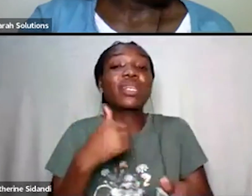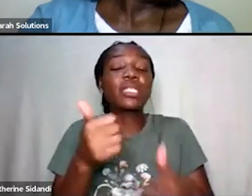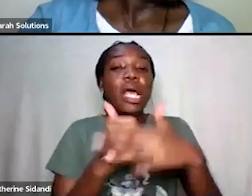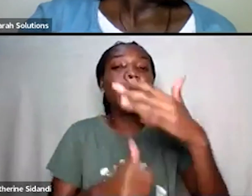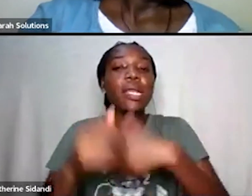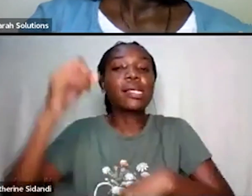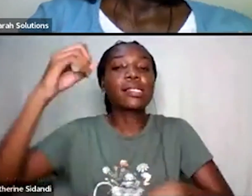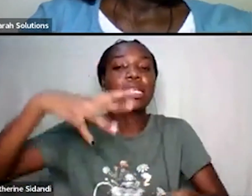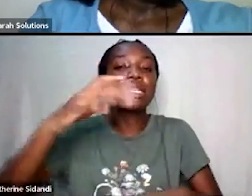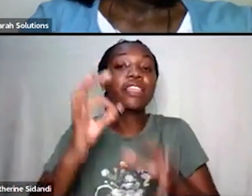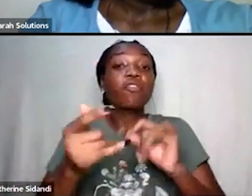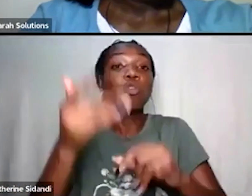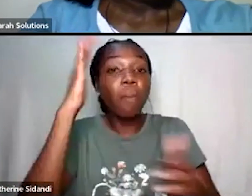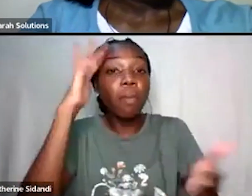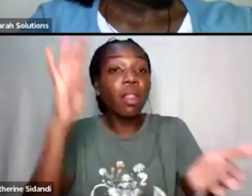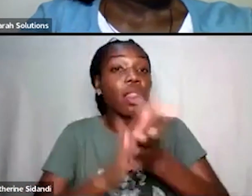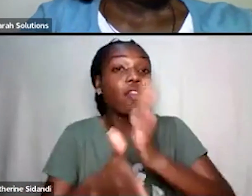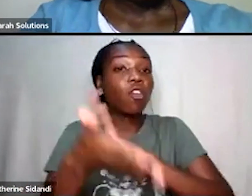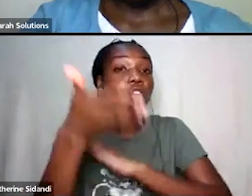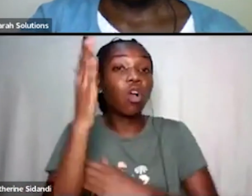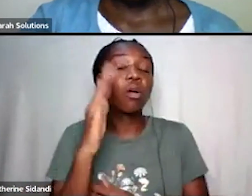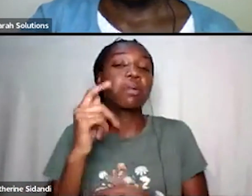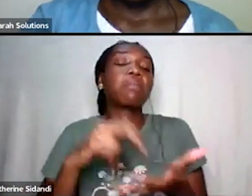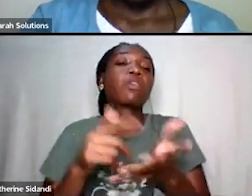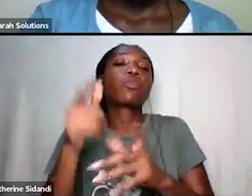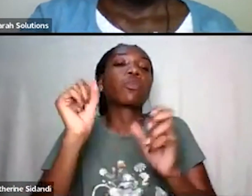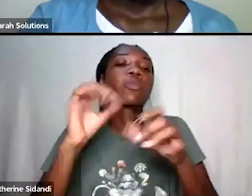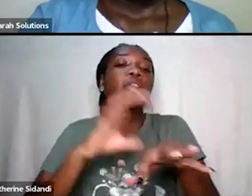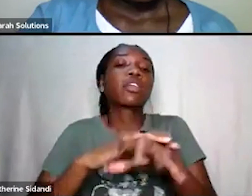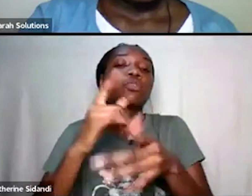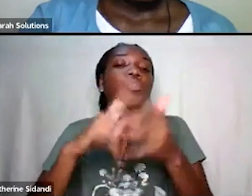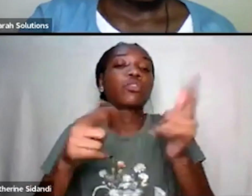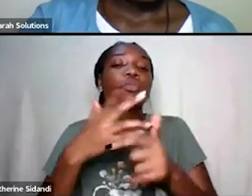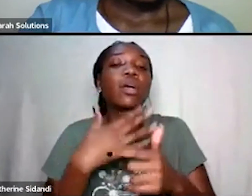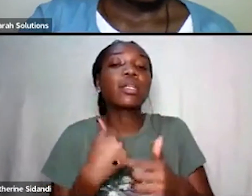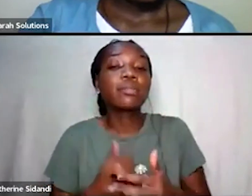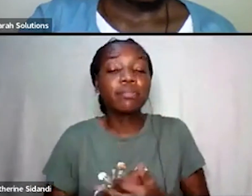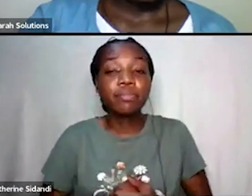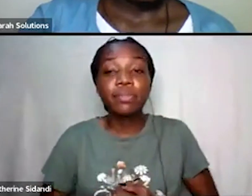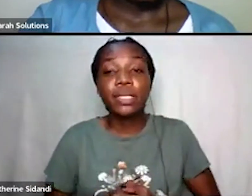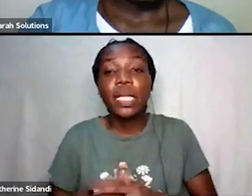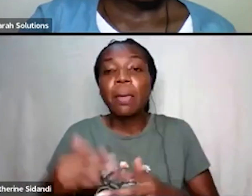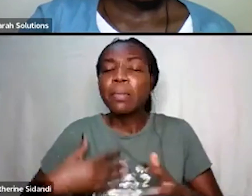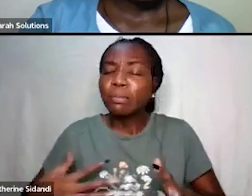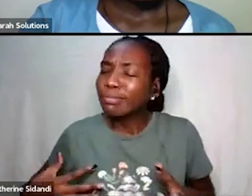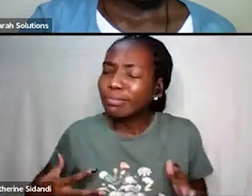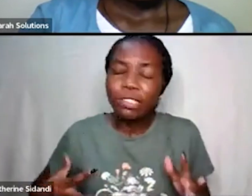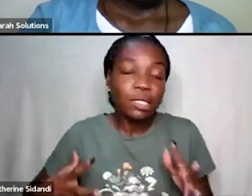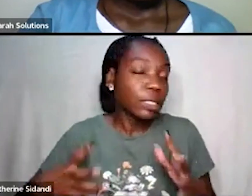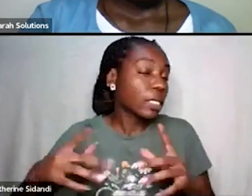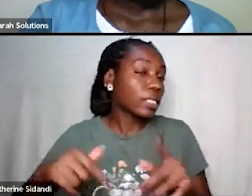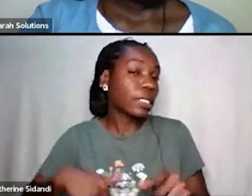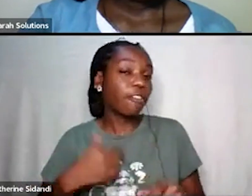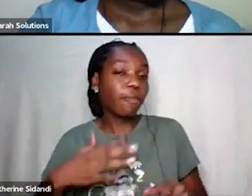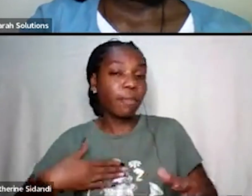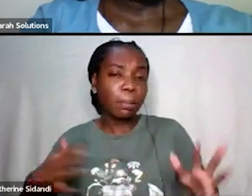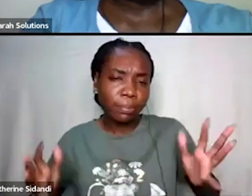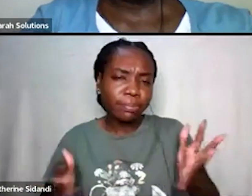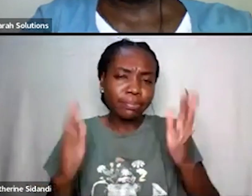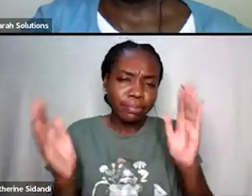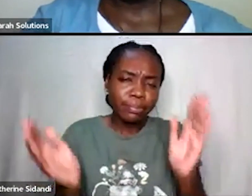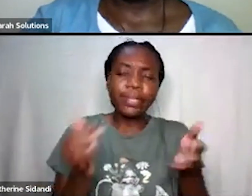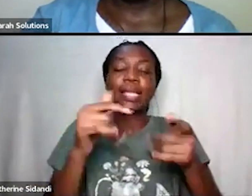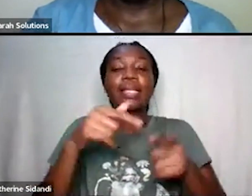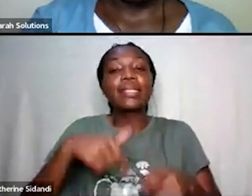long as you believe in God, you get what you want. I push myself, I encourage myself, and I don't think there's